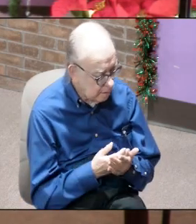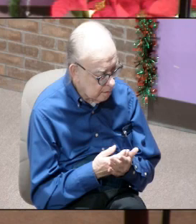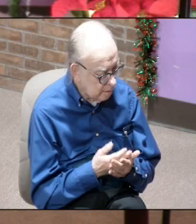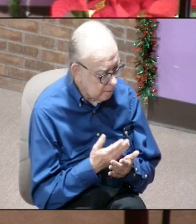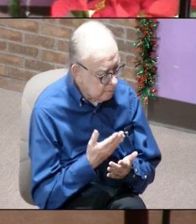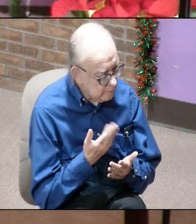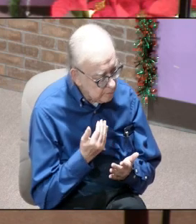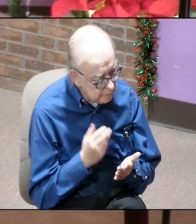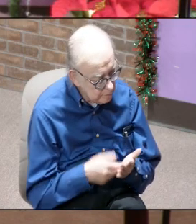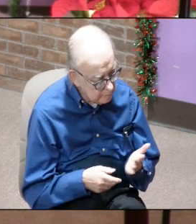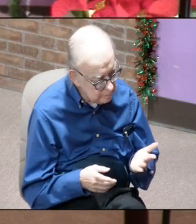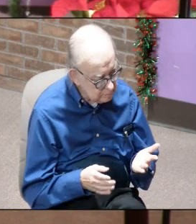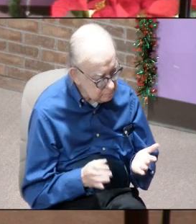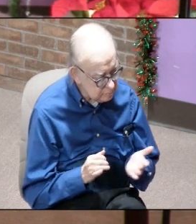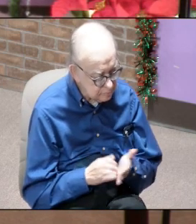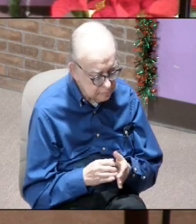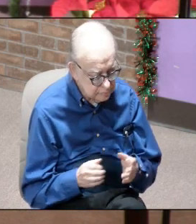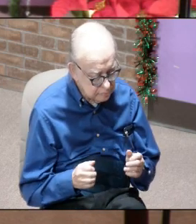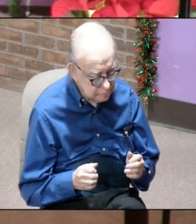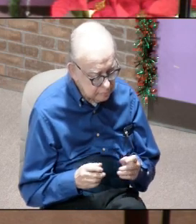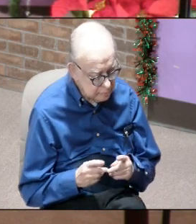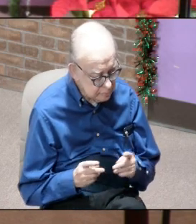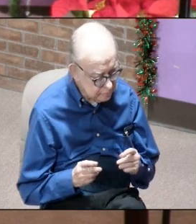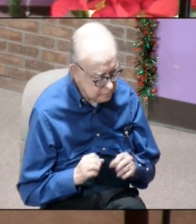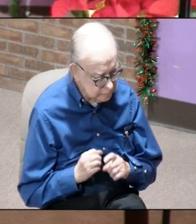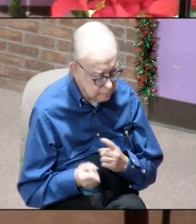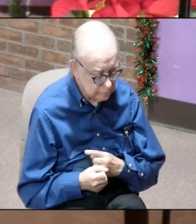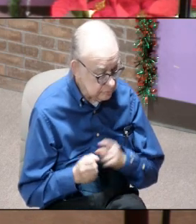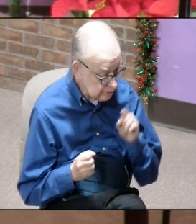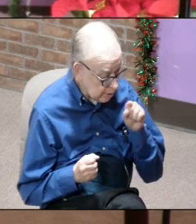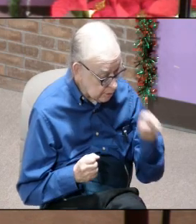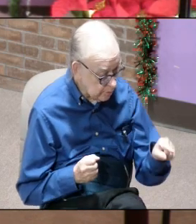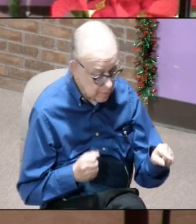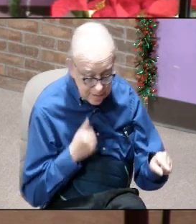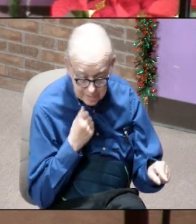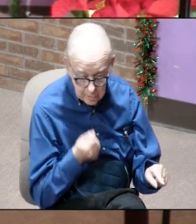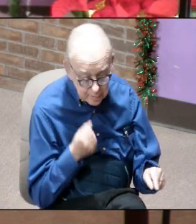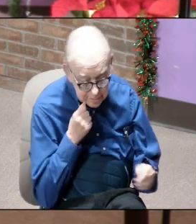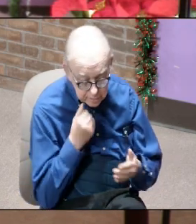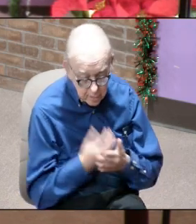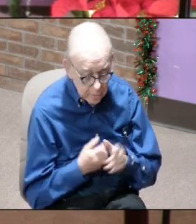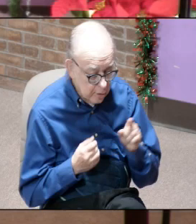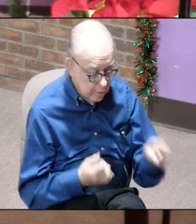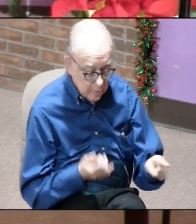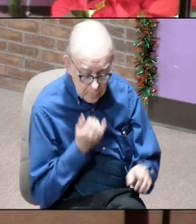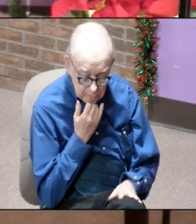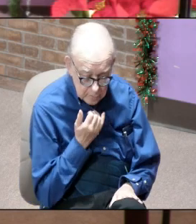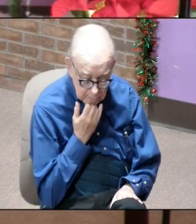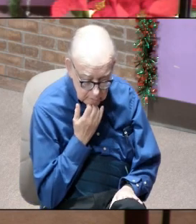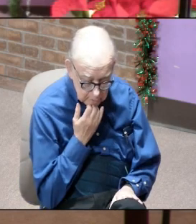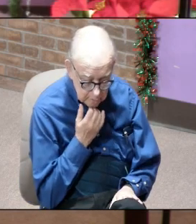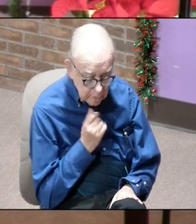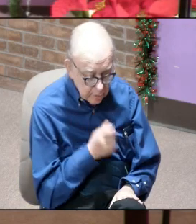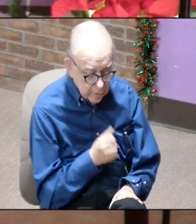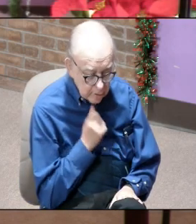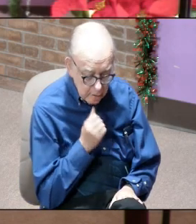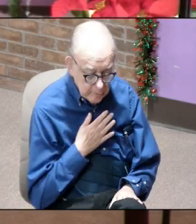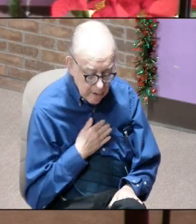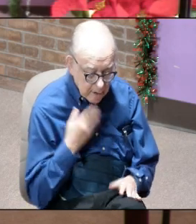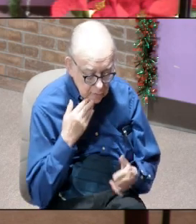what? In this case, you're wrong. You're not my daughter.